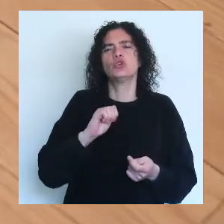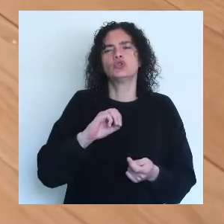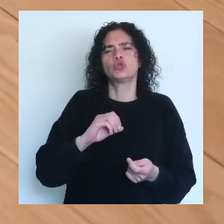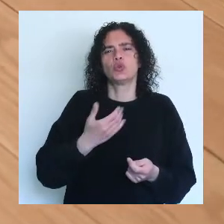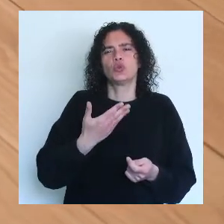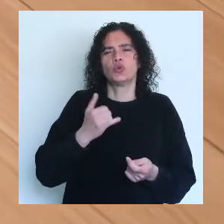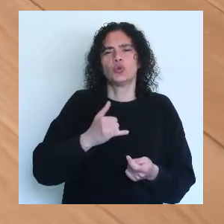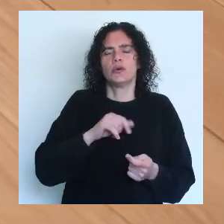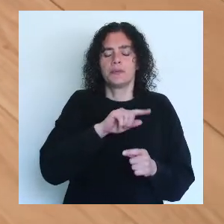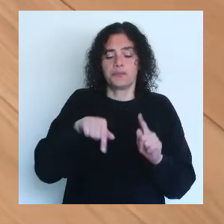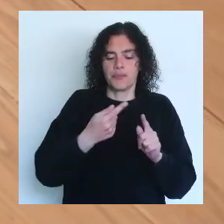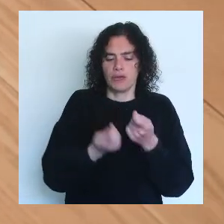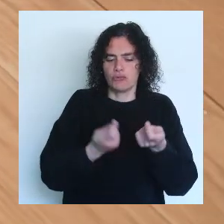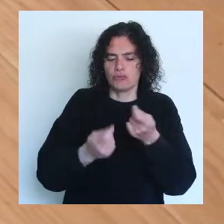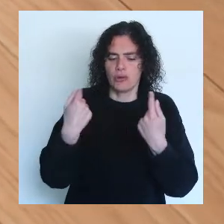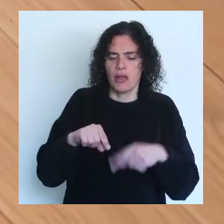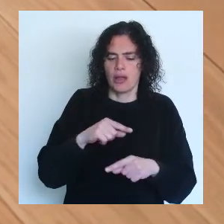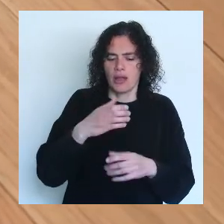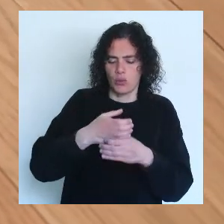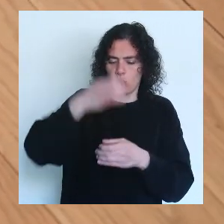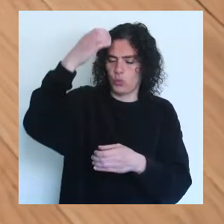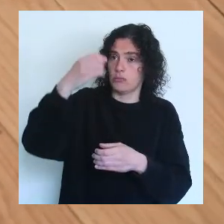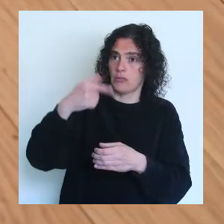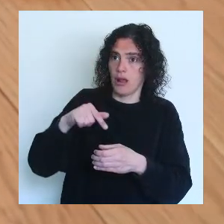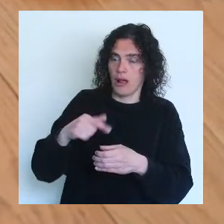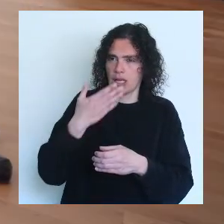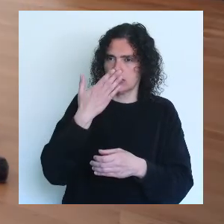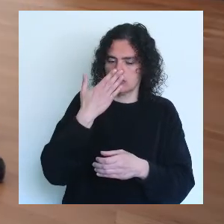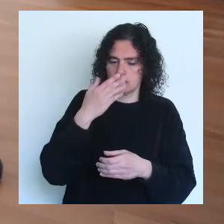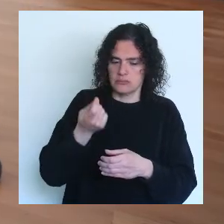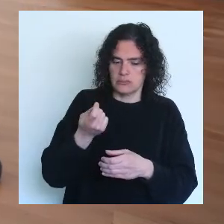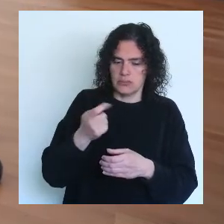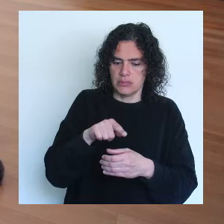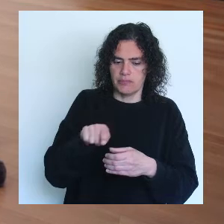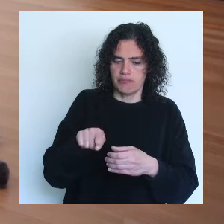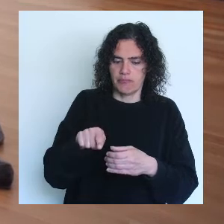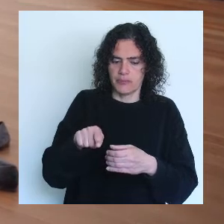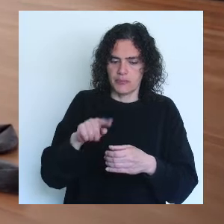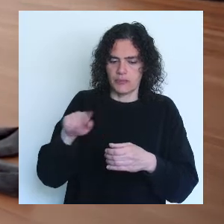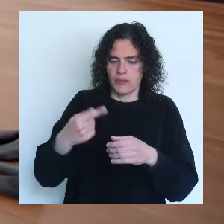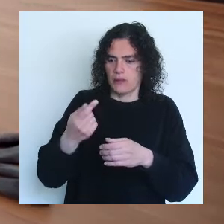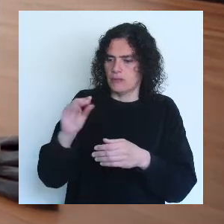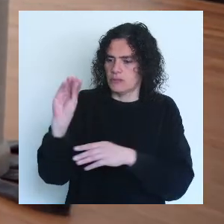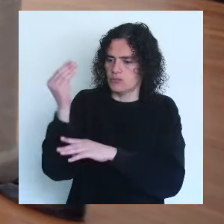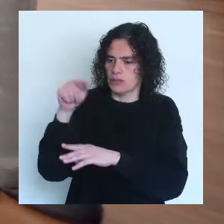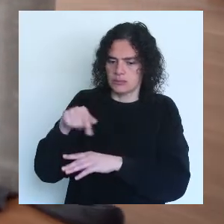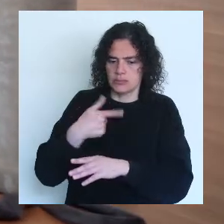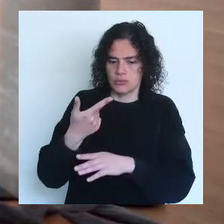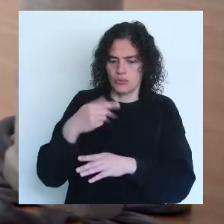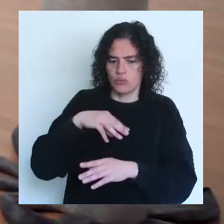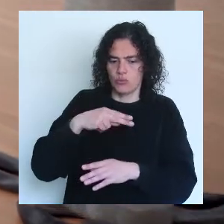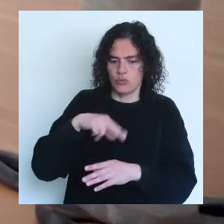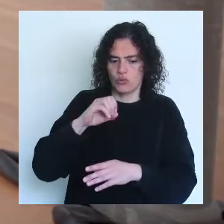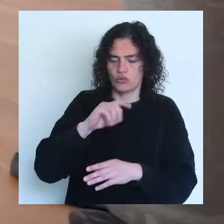Gilbert Ozorio, you have a little bit of that. It's a column, and a little bit like the wall here, or like the